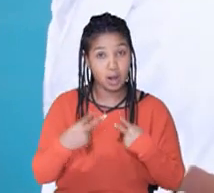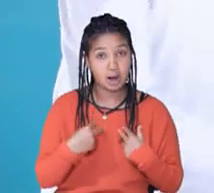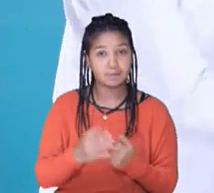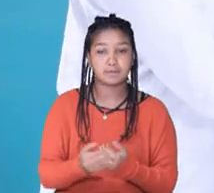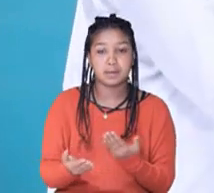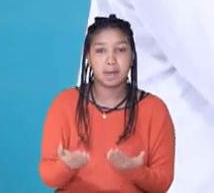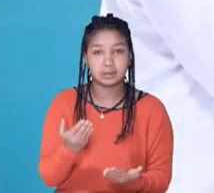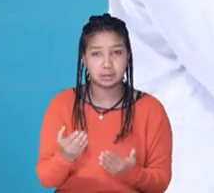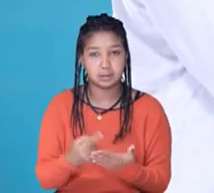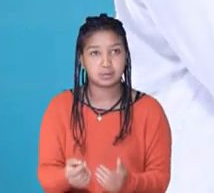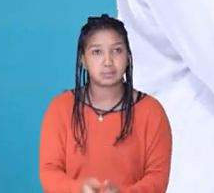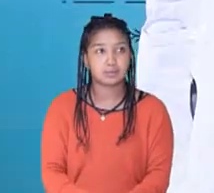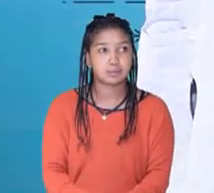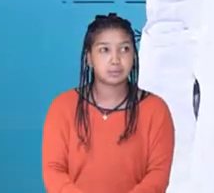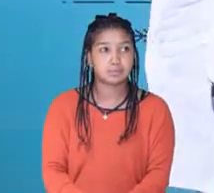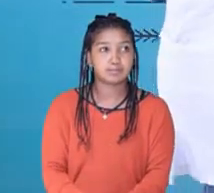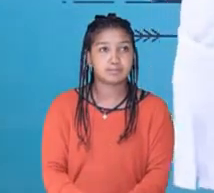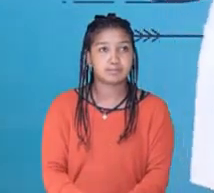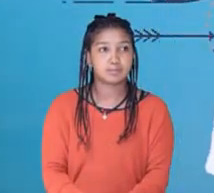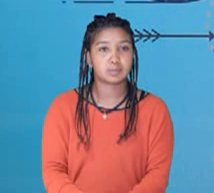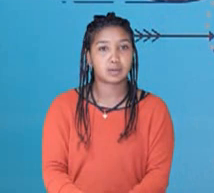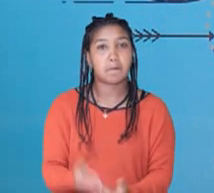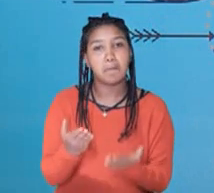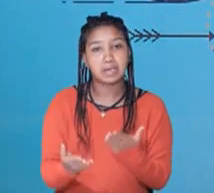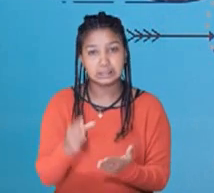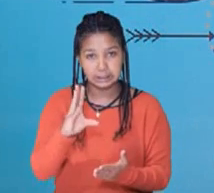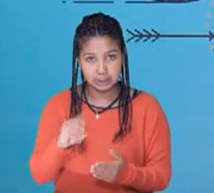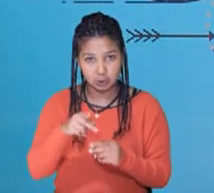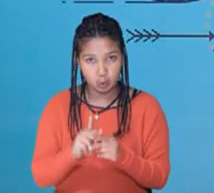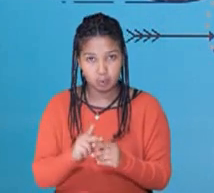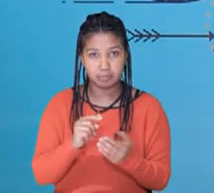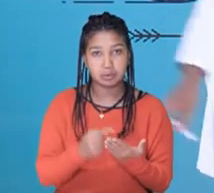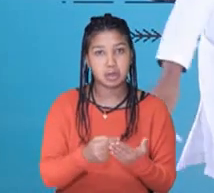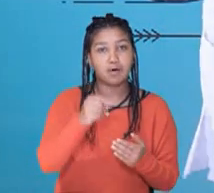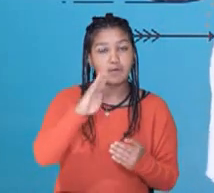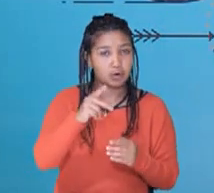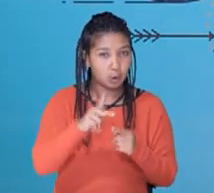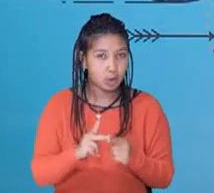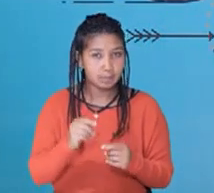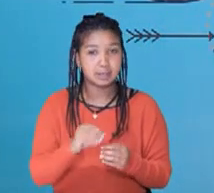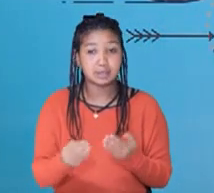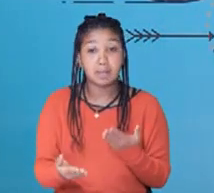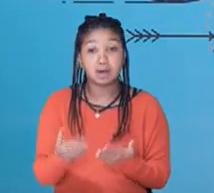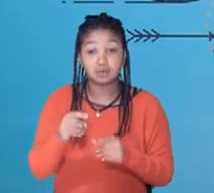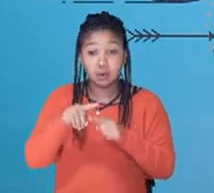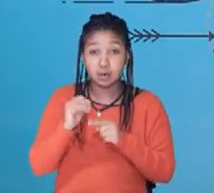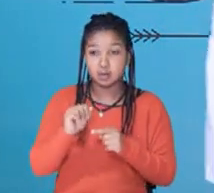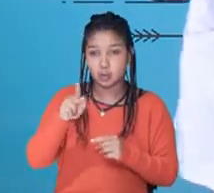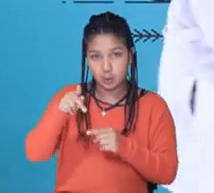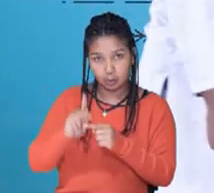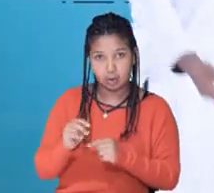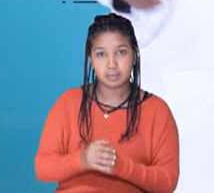the mass here. Here we have mass 6 kilogram, here we have 4 kilogram, and the mass of the pulley is